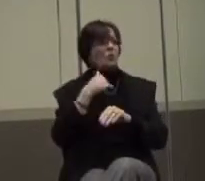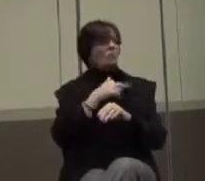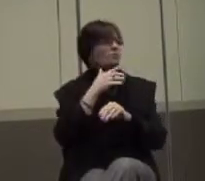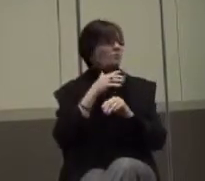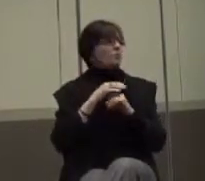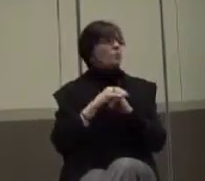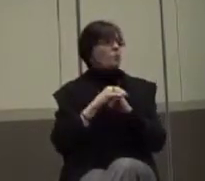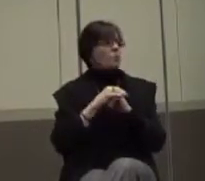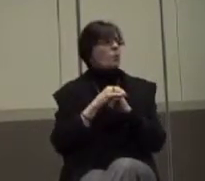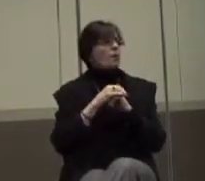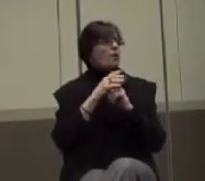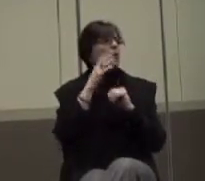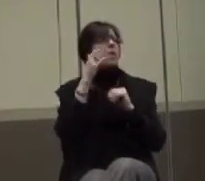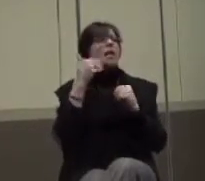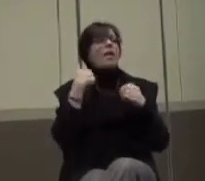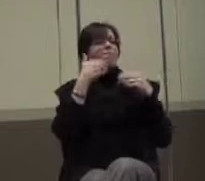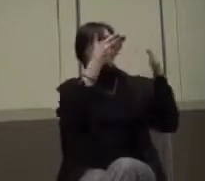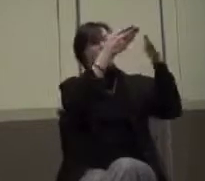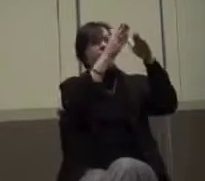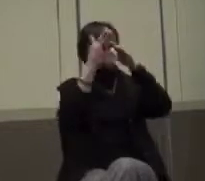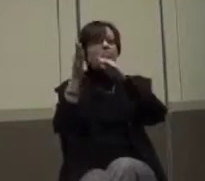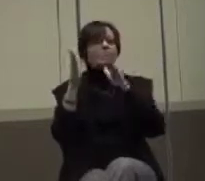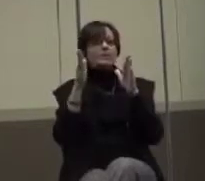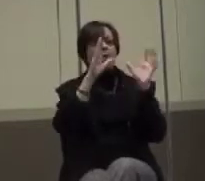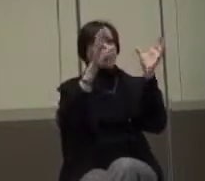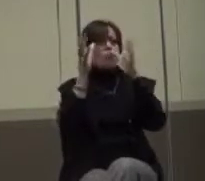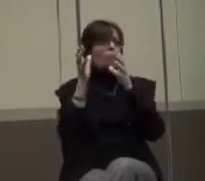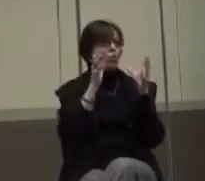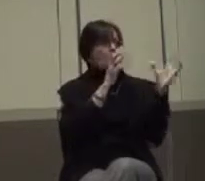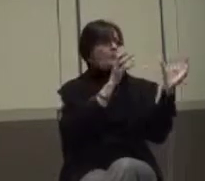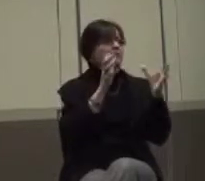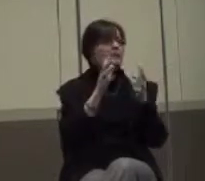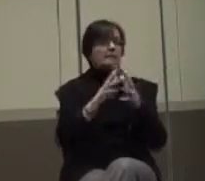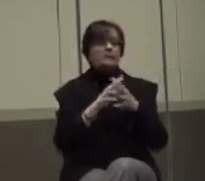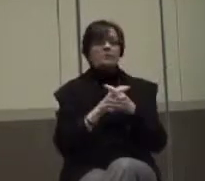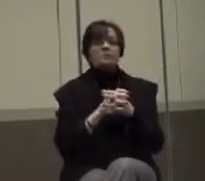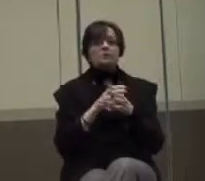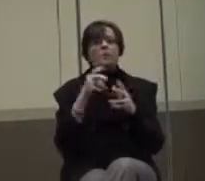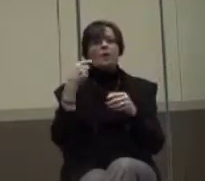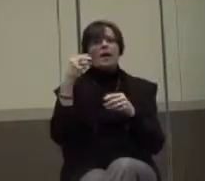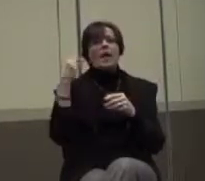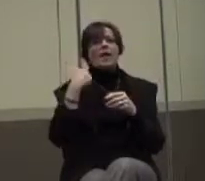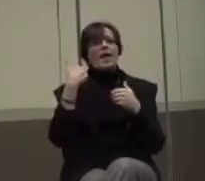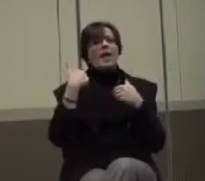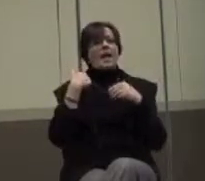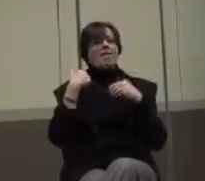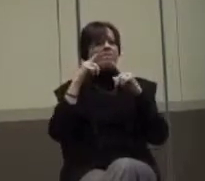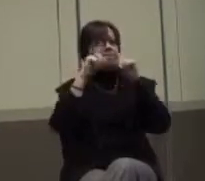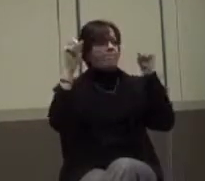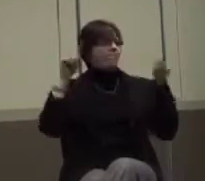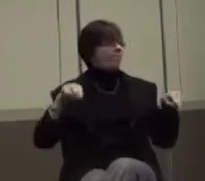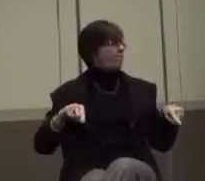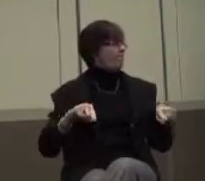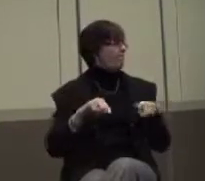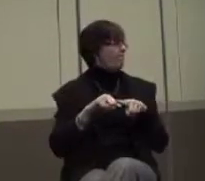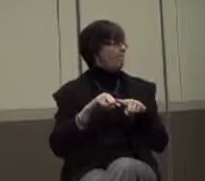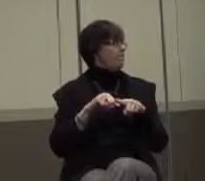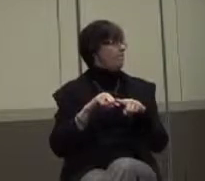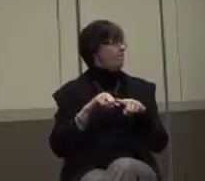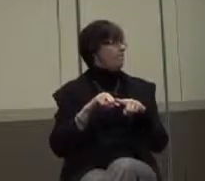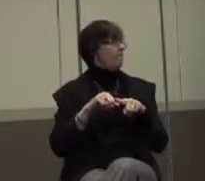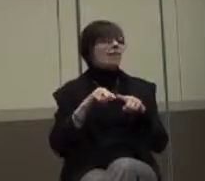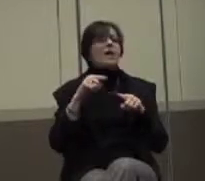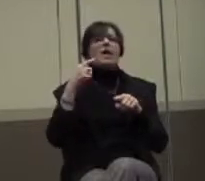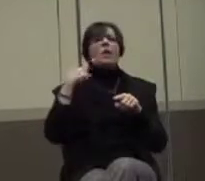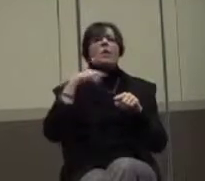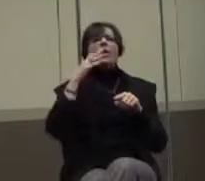into some small groups. I don't know how that. And I've got big sheets, but we're going to sit down and we're going to kind of look and say, if I've